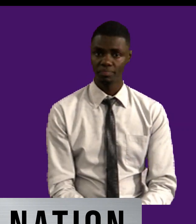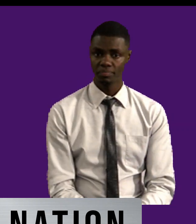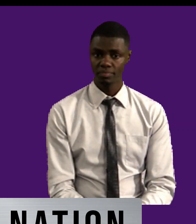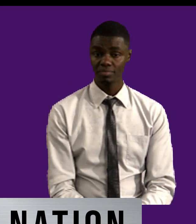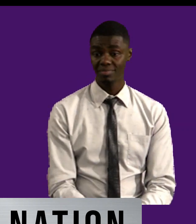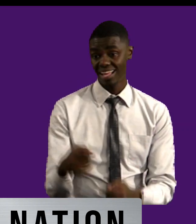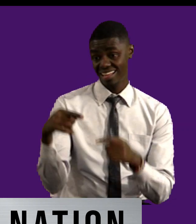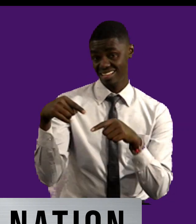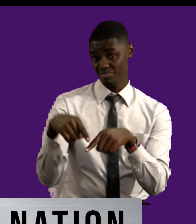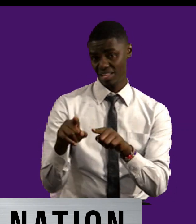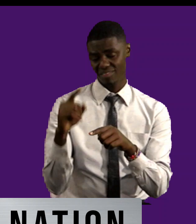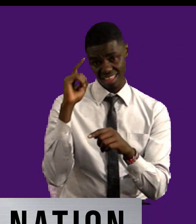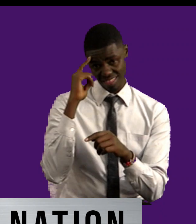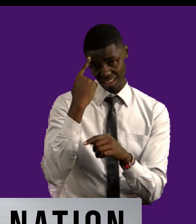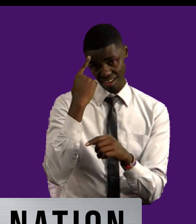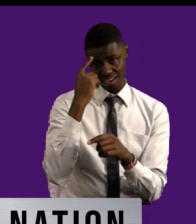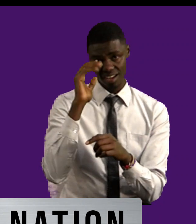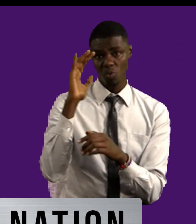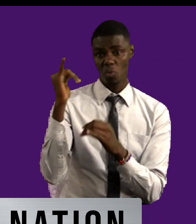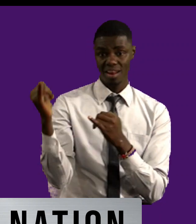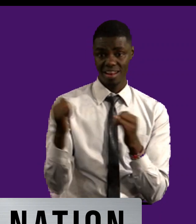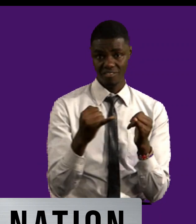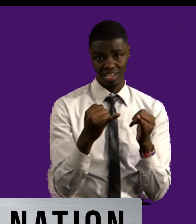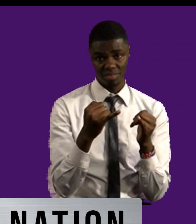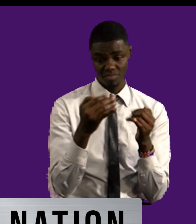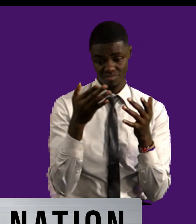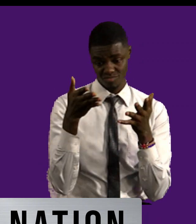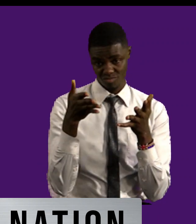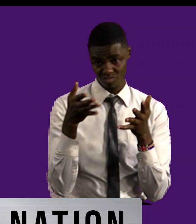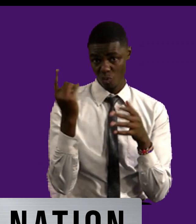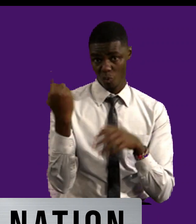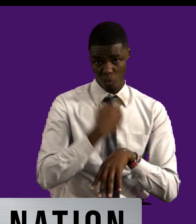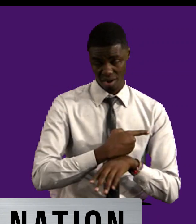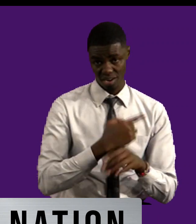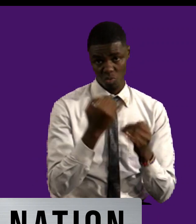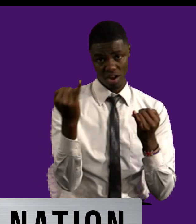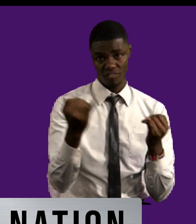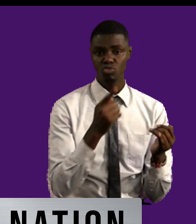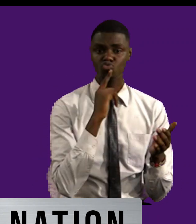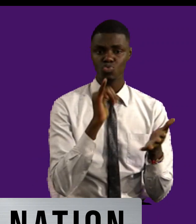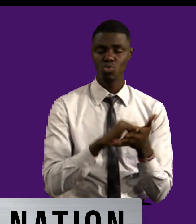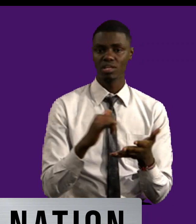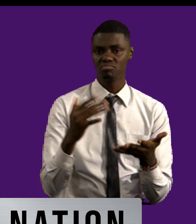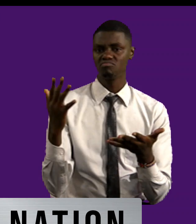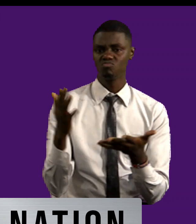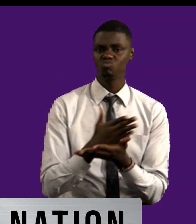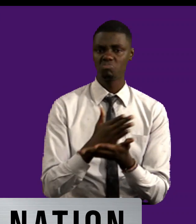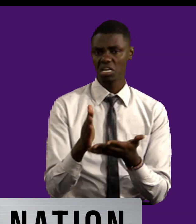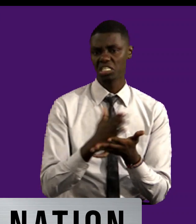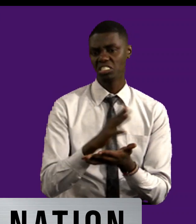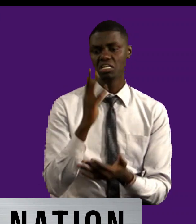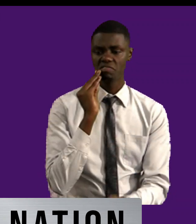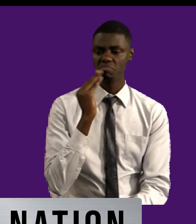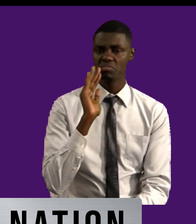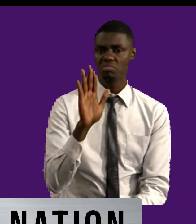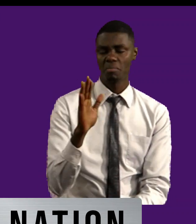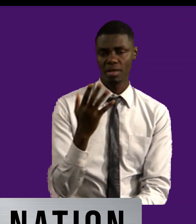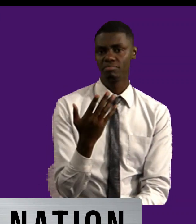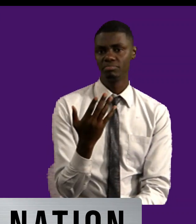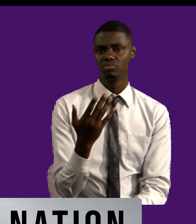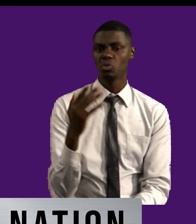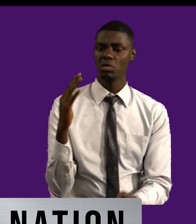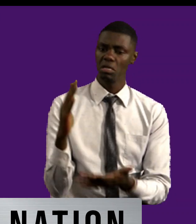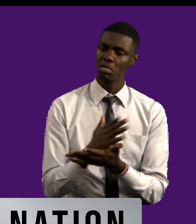he himself, I think we are going to invite him here one of these days, so that he may speak on